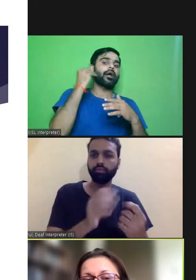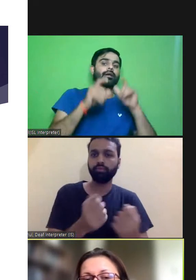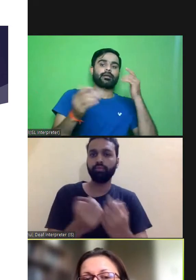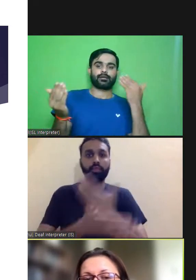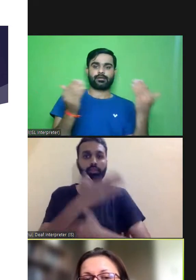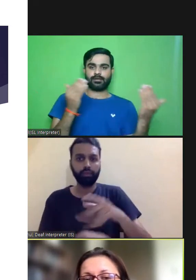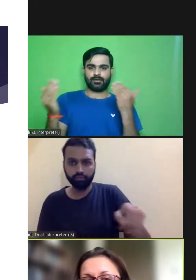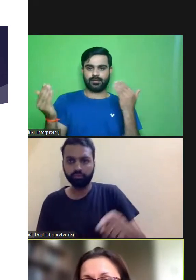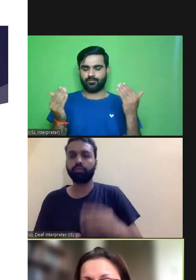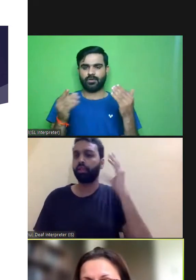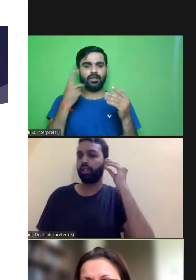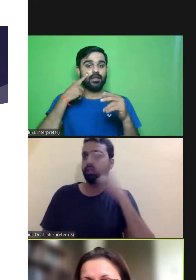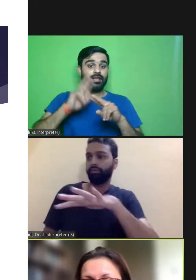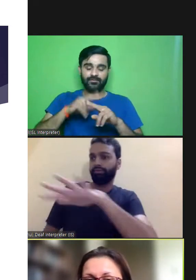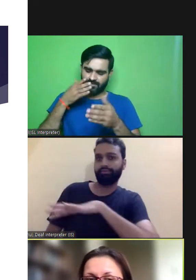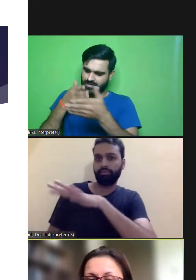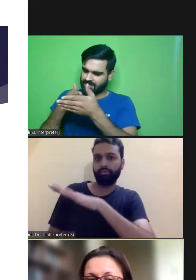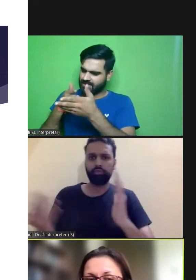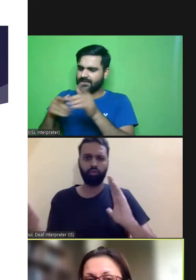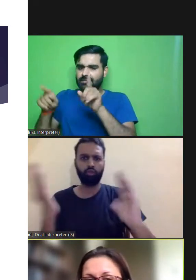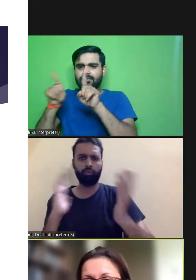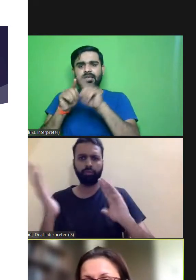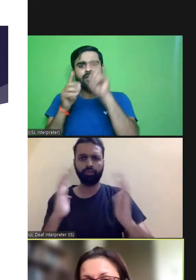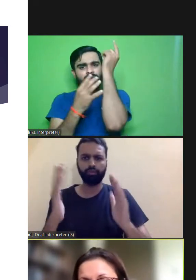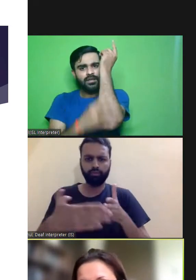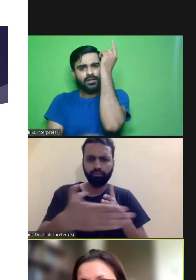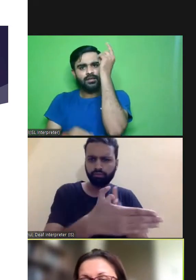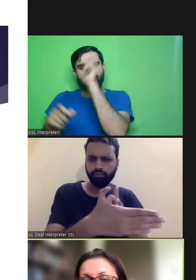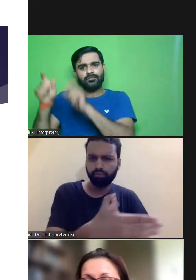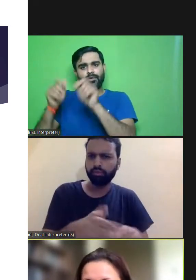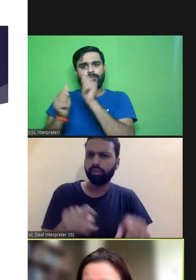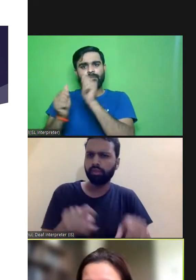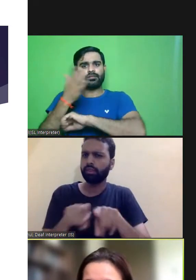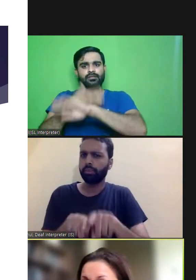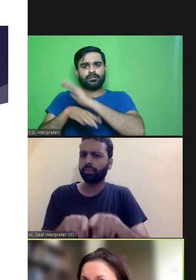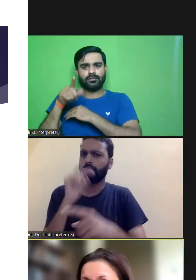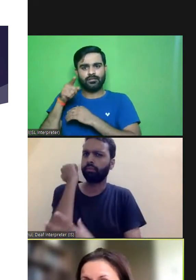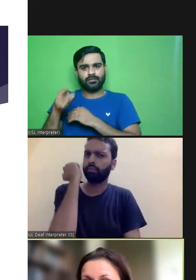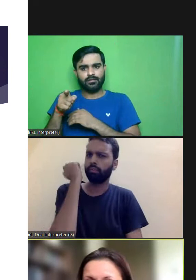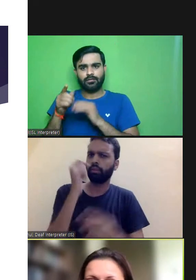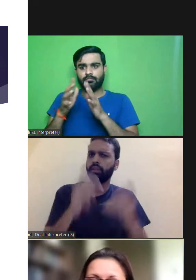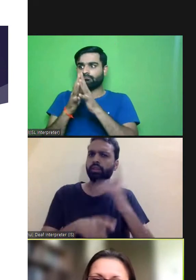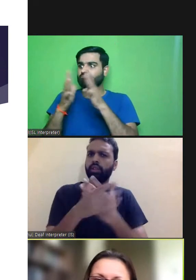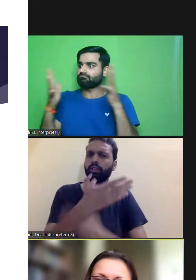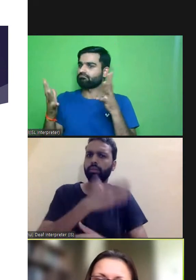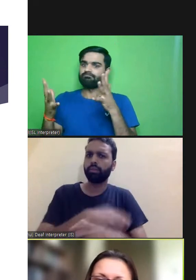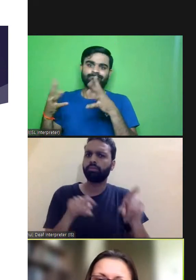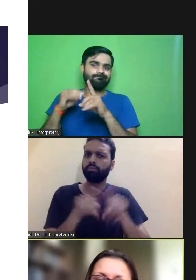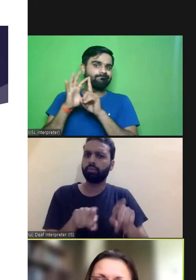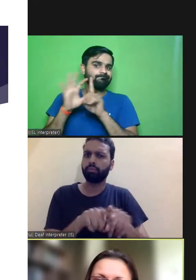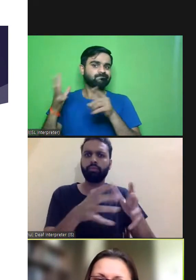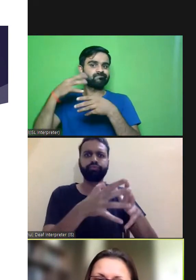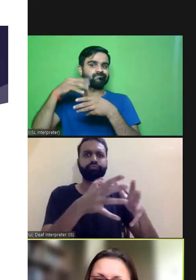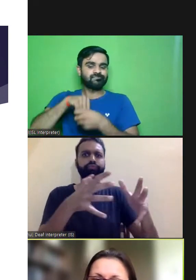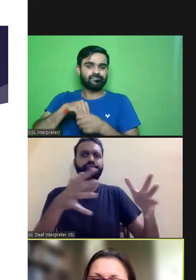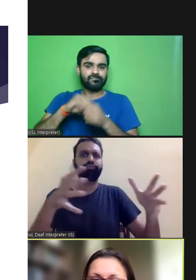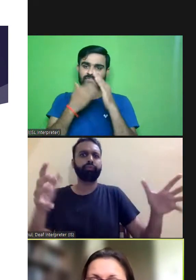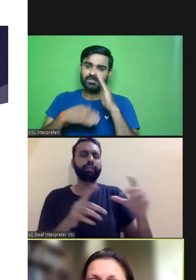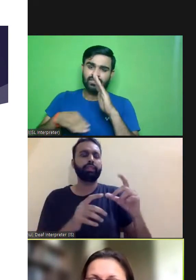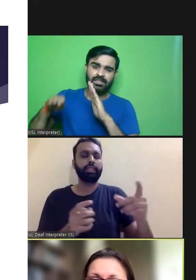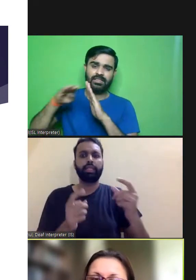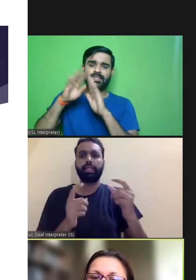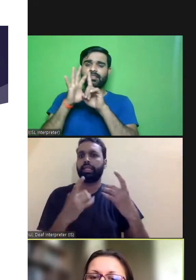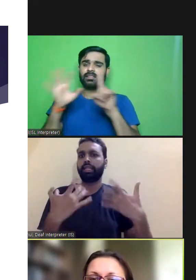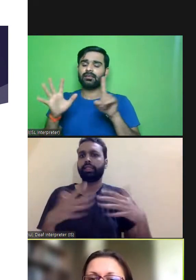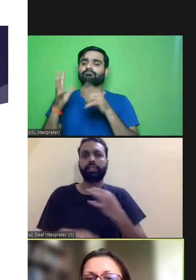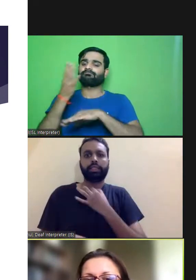the case of multidimensional poverty, persons with disabilities are more in risk or have high levels of multidimensional